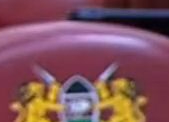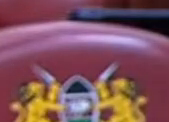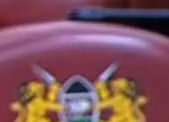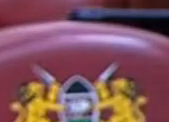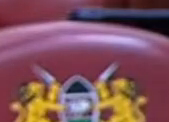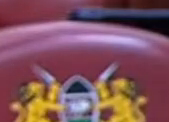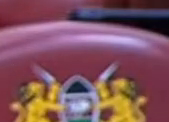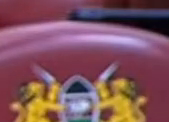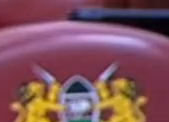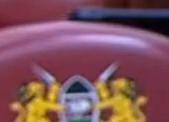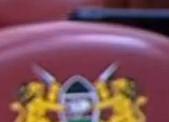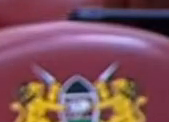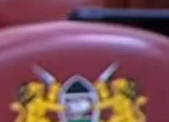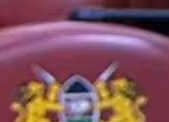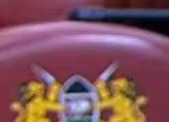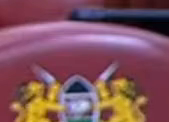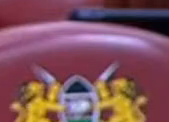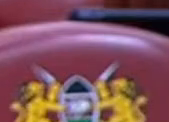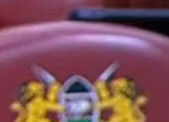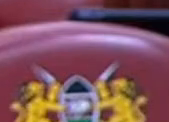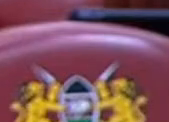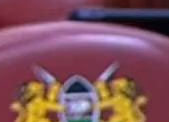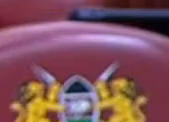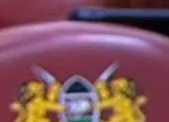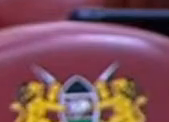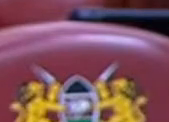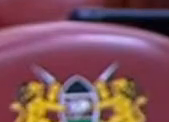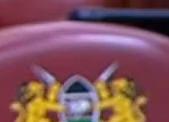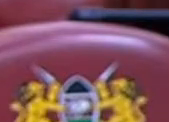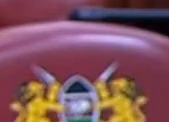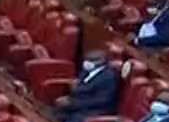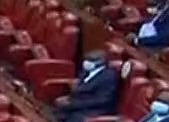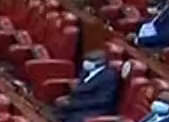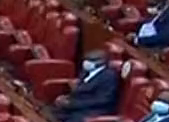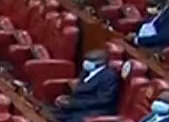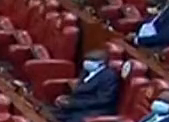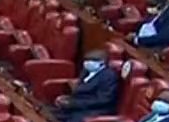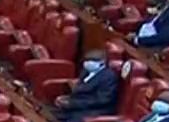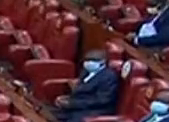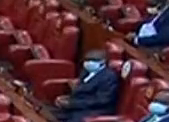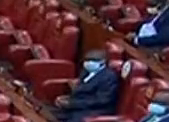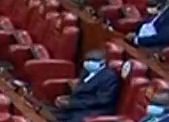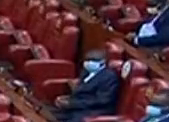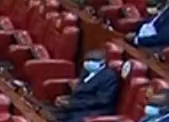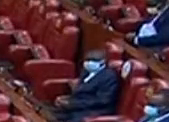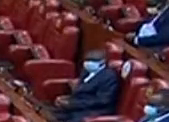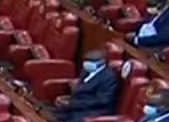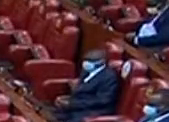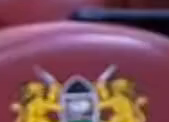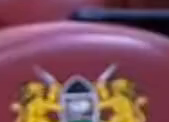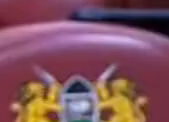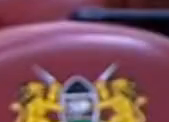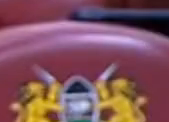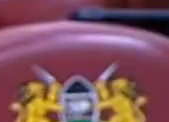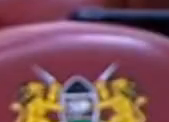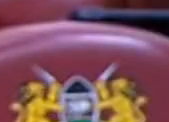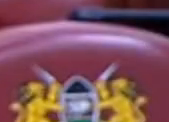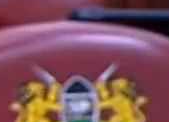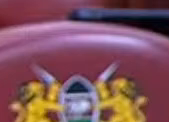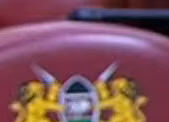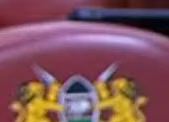very, very well composed, and he could not actually raise a finger, okay? So we joined the family and friends